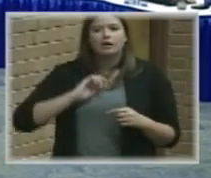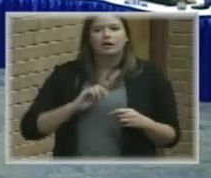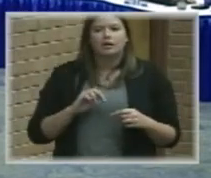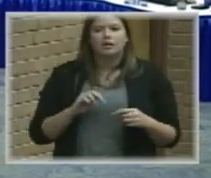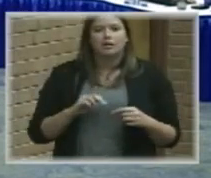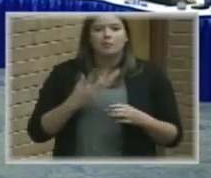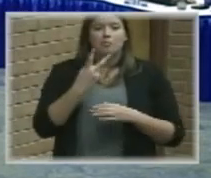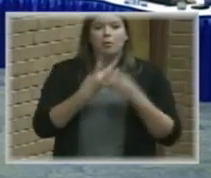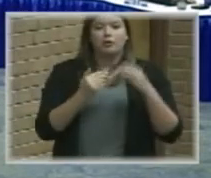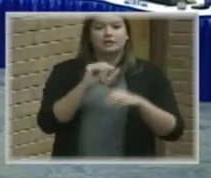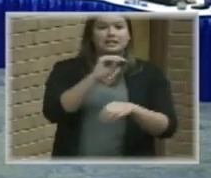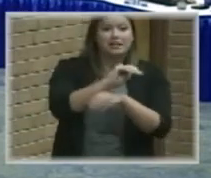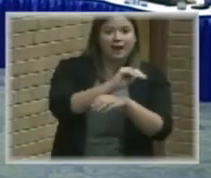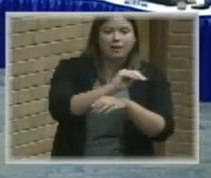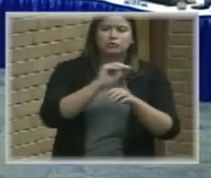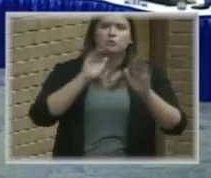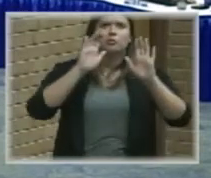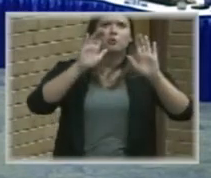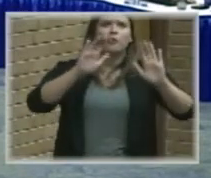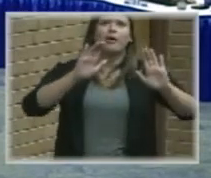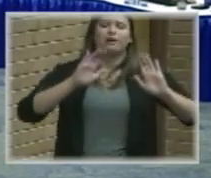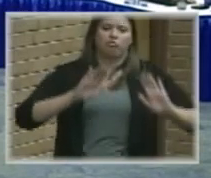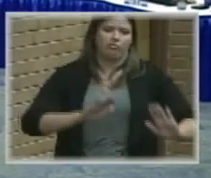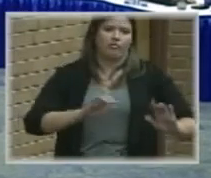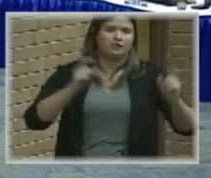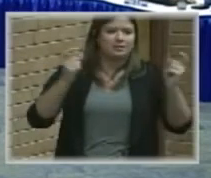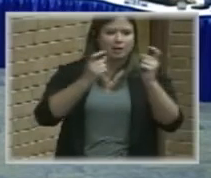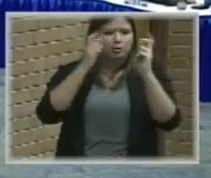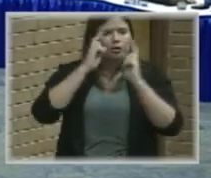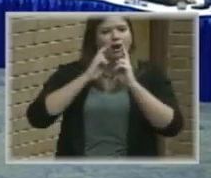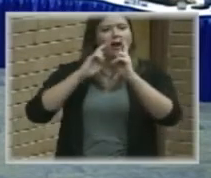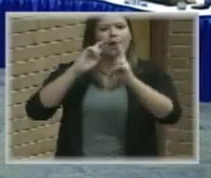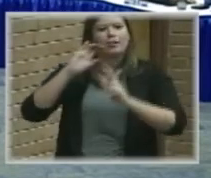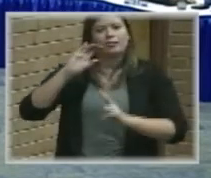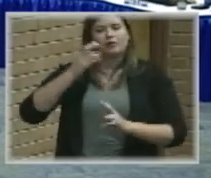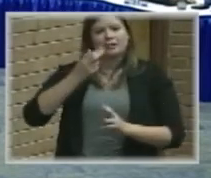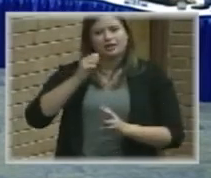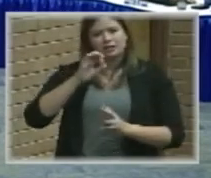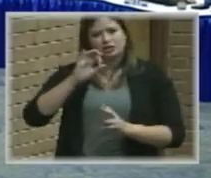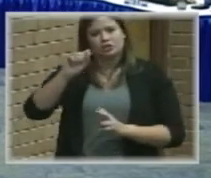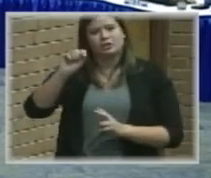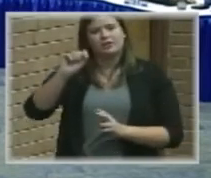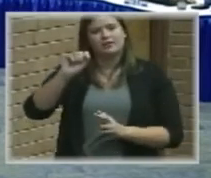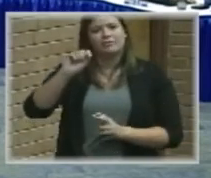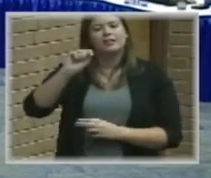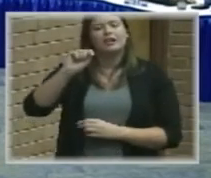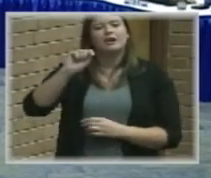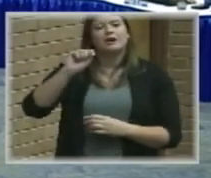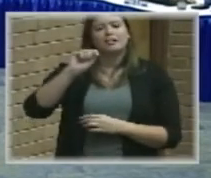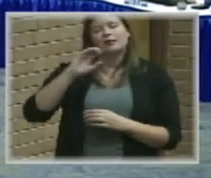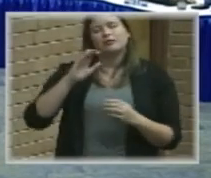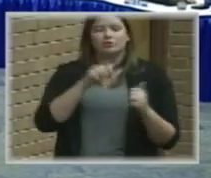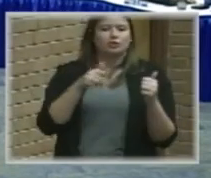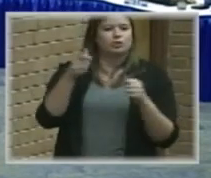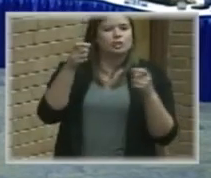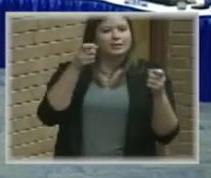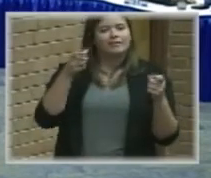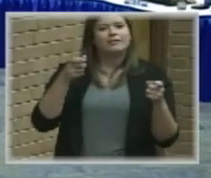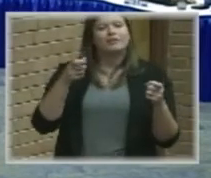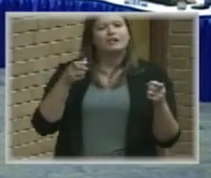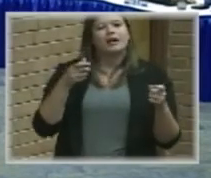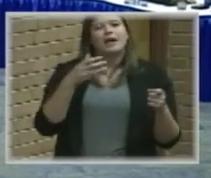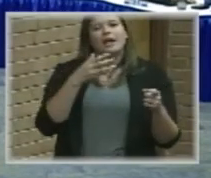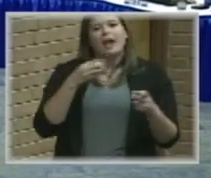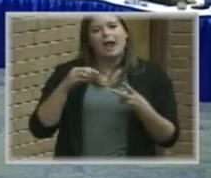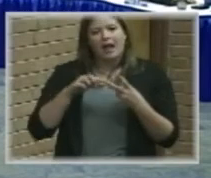both tonight's wonderful ceremony honoring Chief Cathaldi, but also yesterday's ceremony and